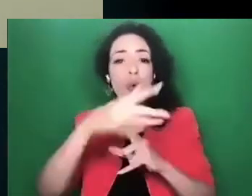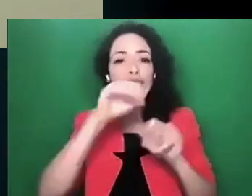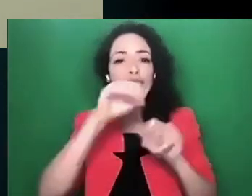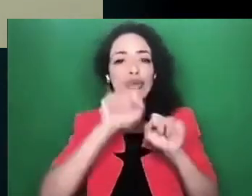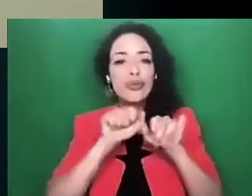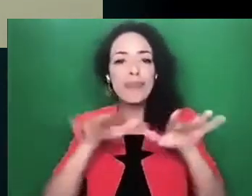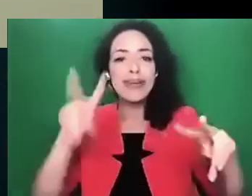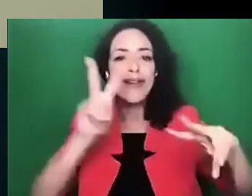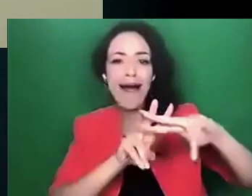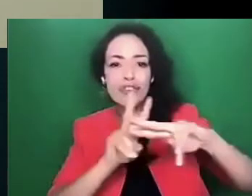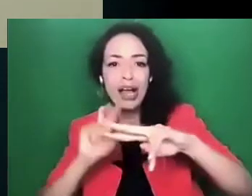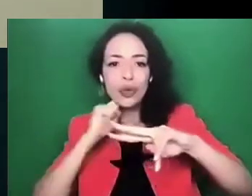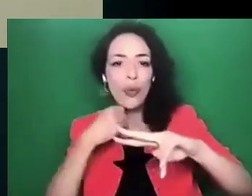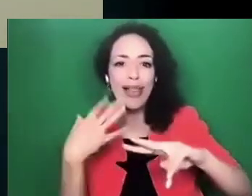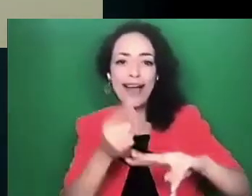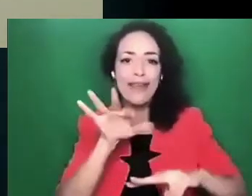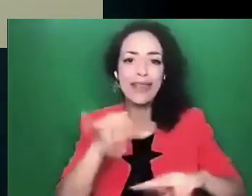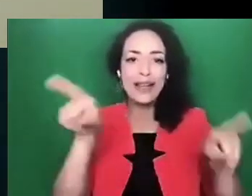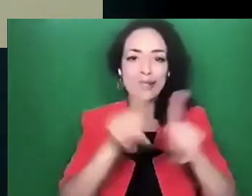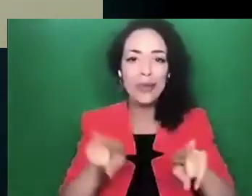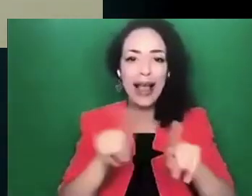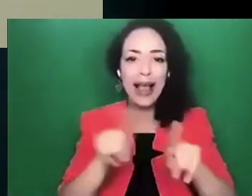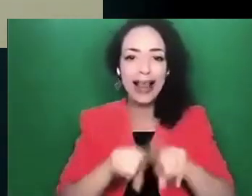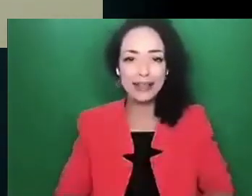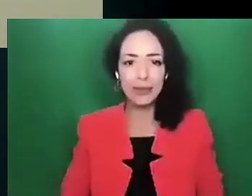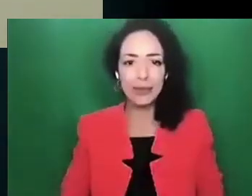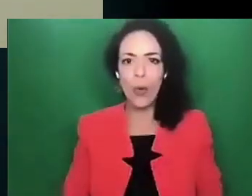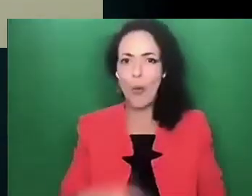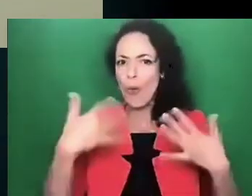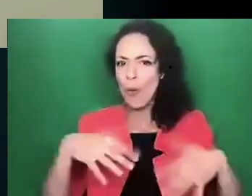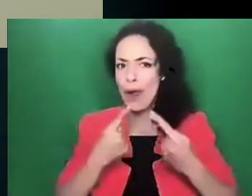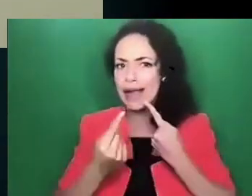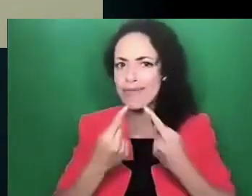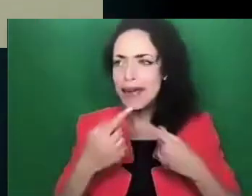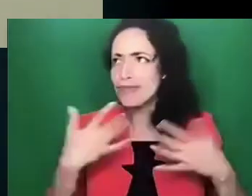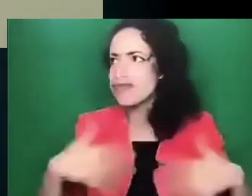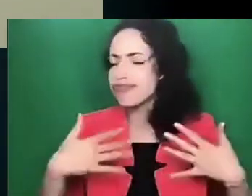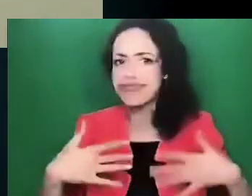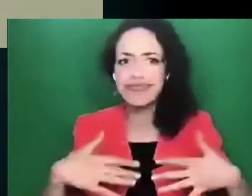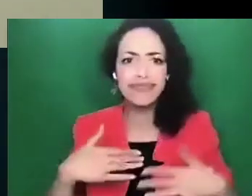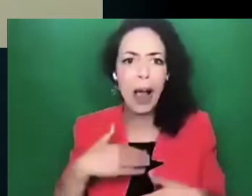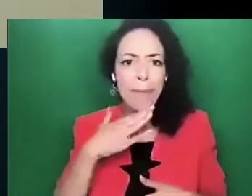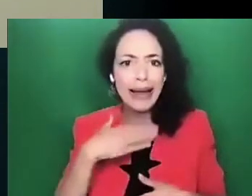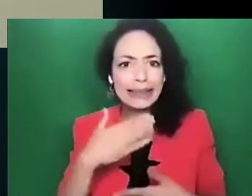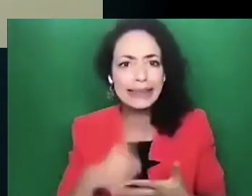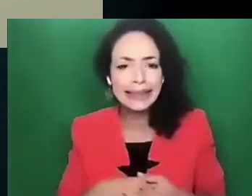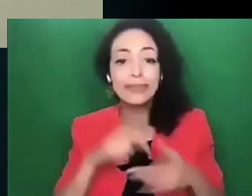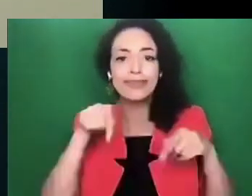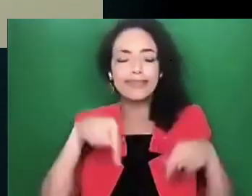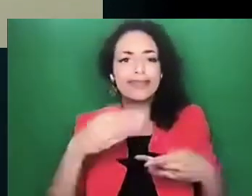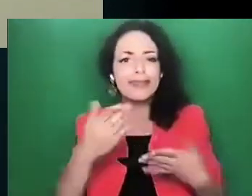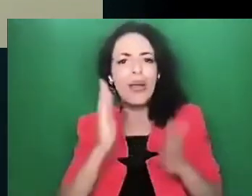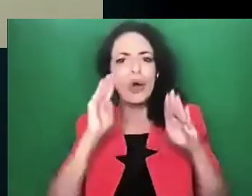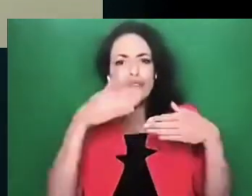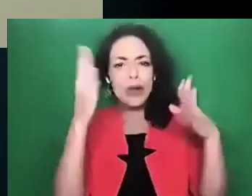media. Now, there's quite a lot to get through. Today, we're focusing on hidden presences, hidden histories, and